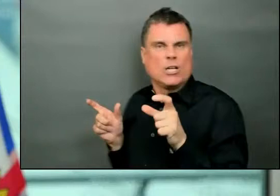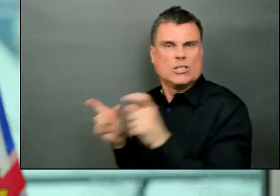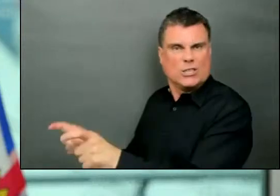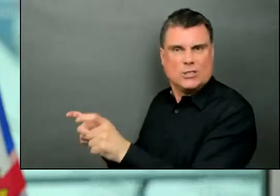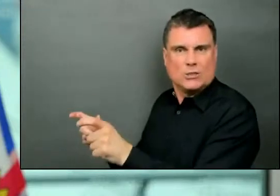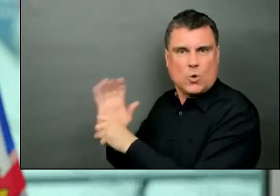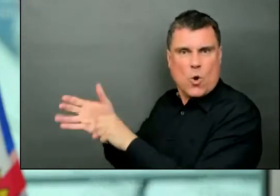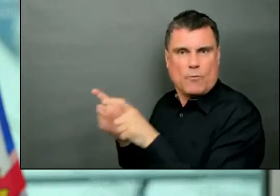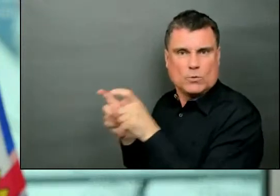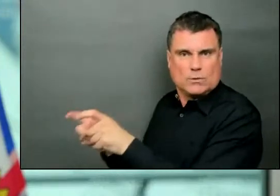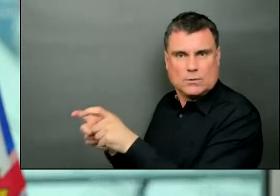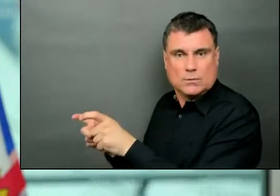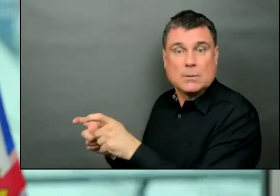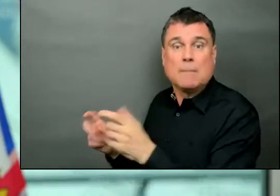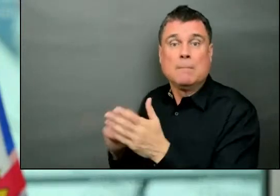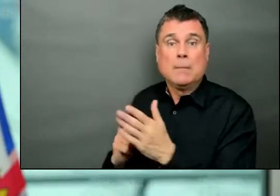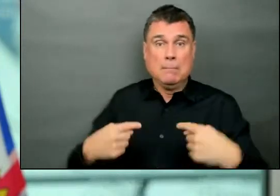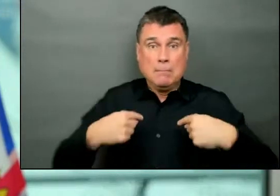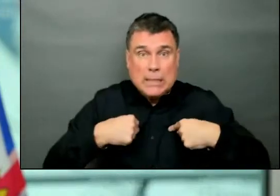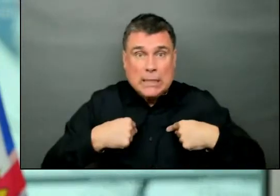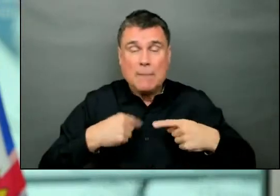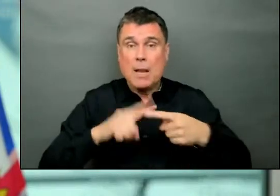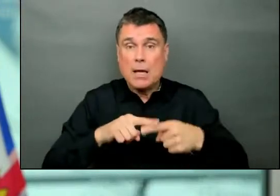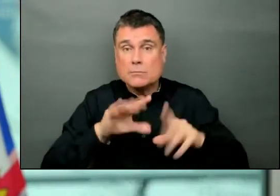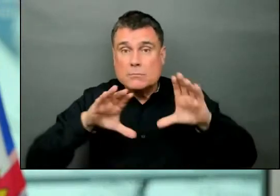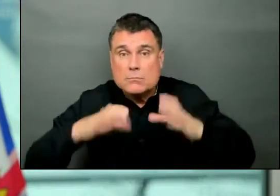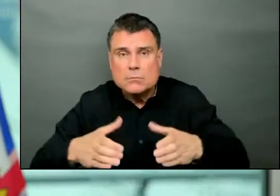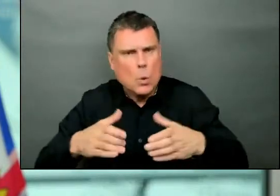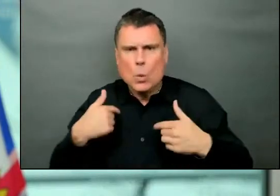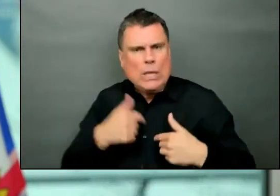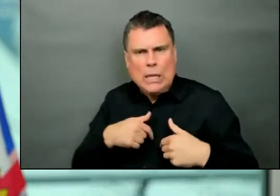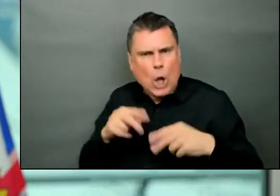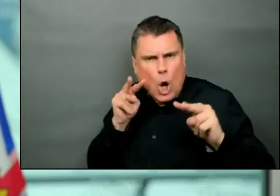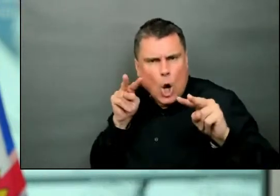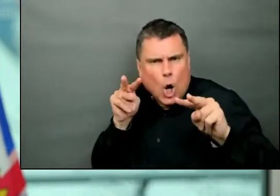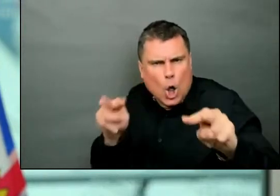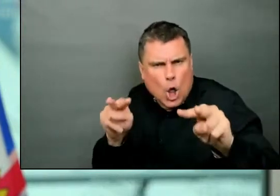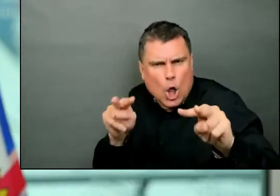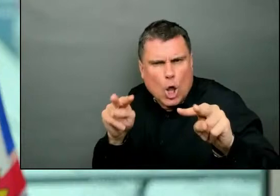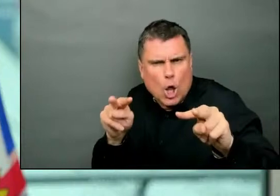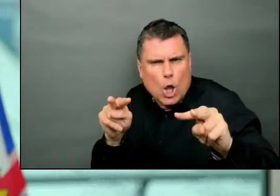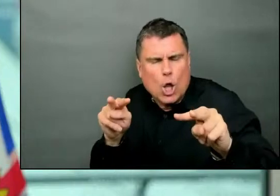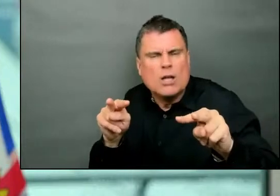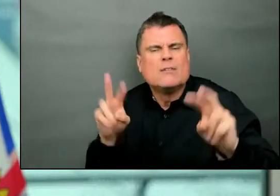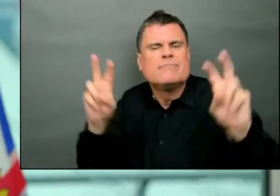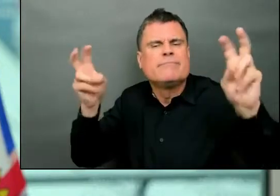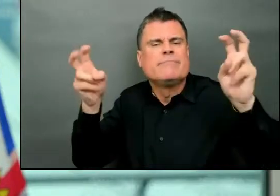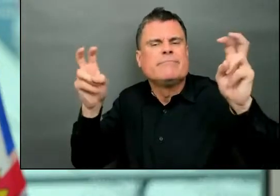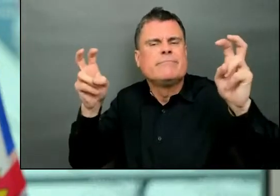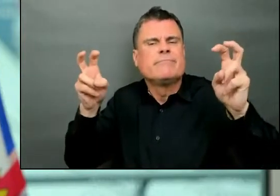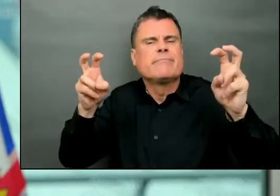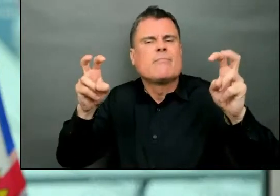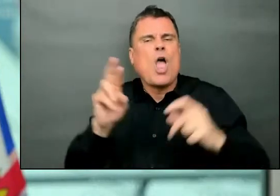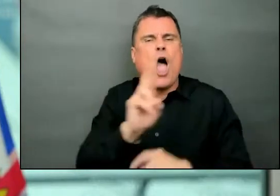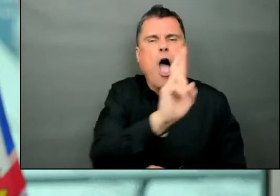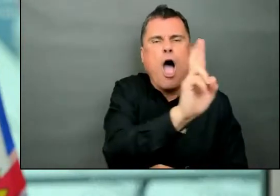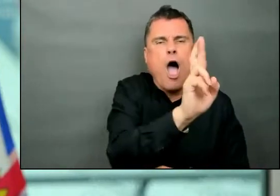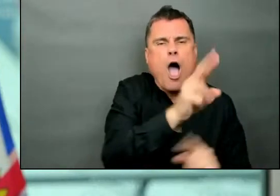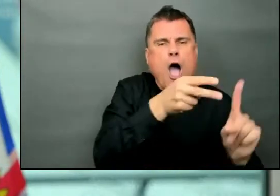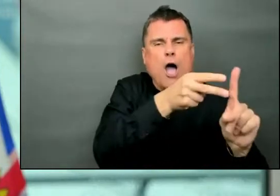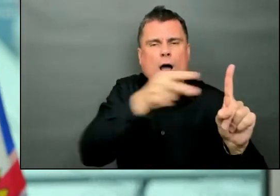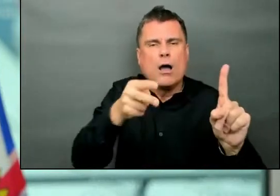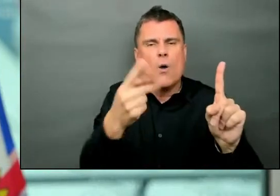is what the team is looking at is the reproductive number, our 7-day rolling average, manage the scenarios where we're